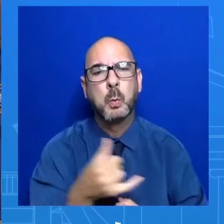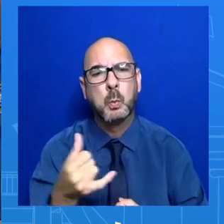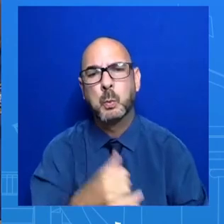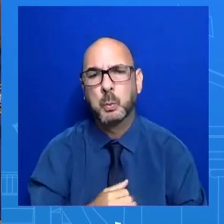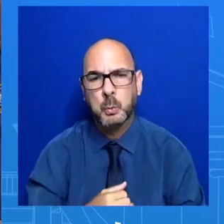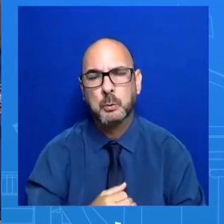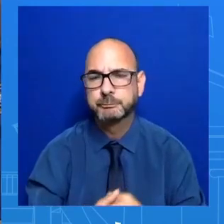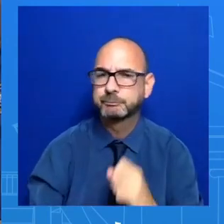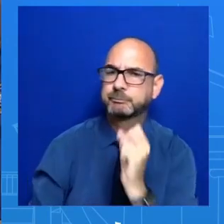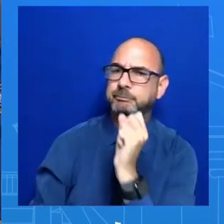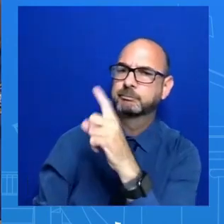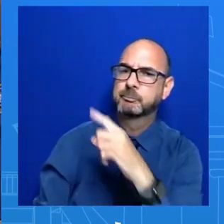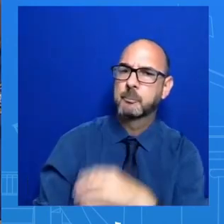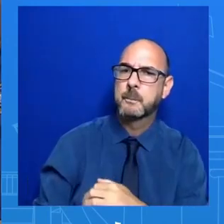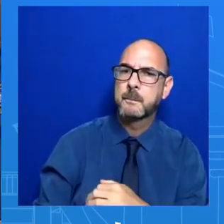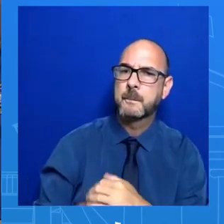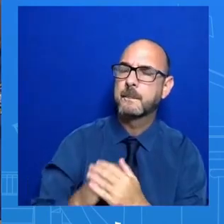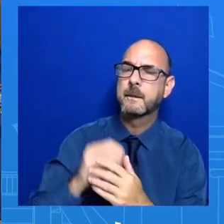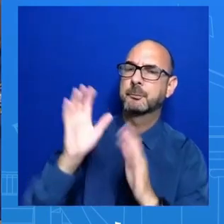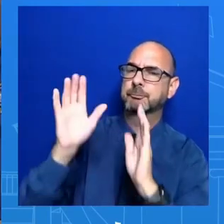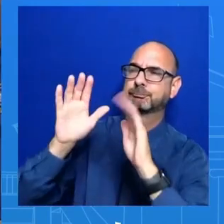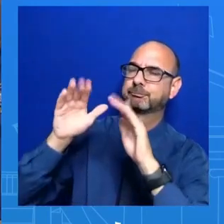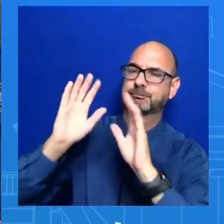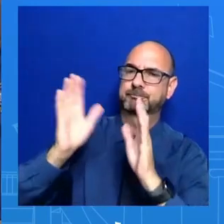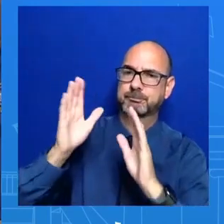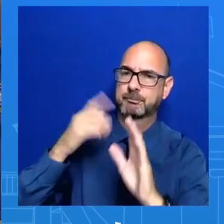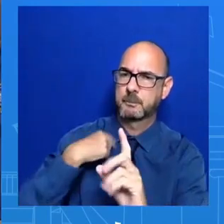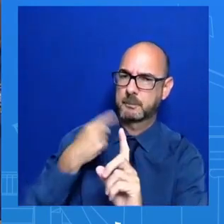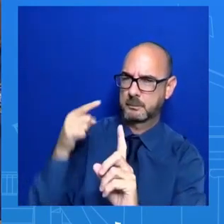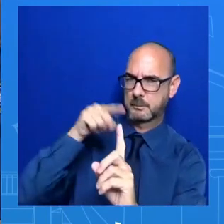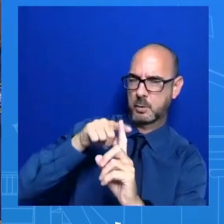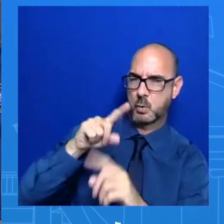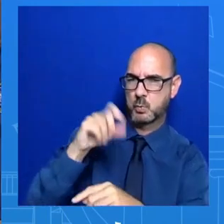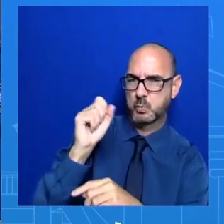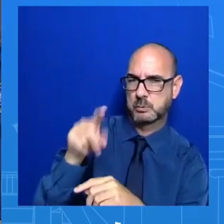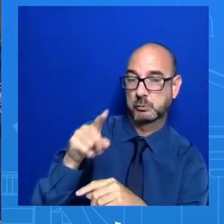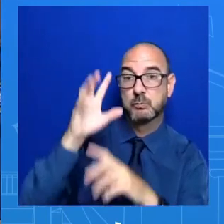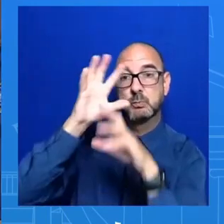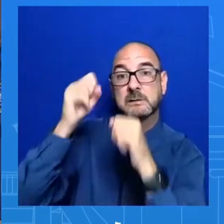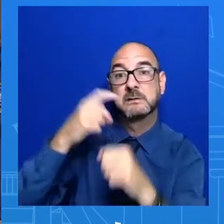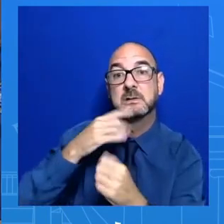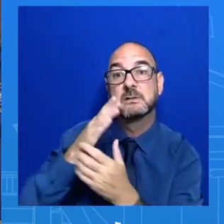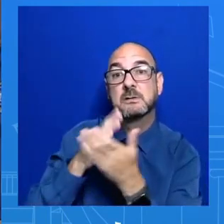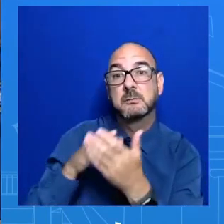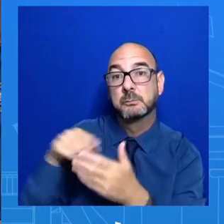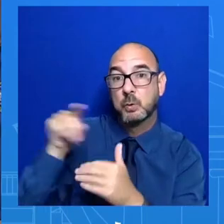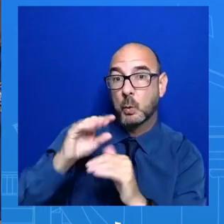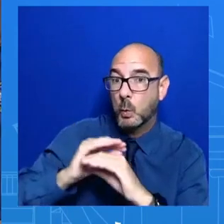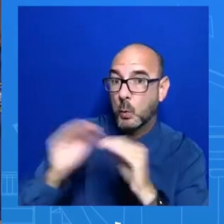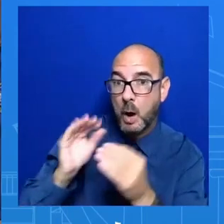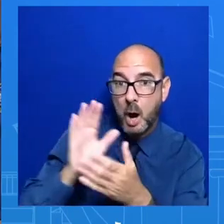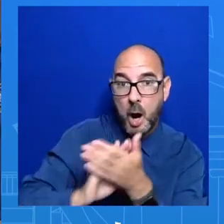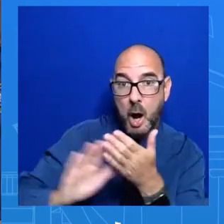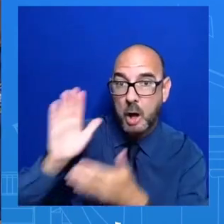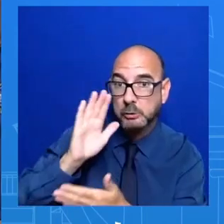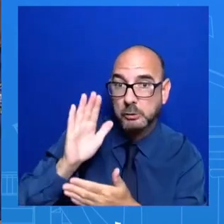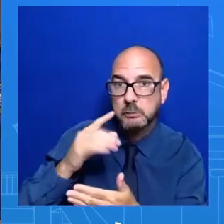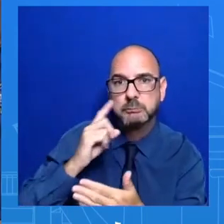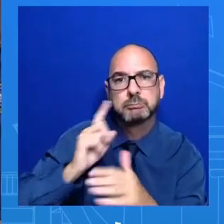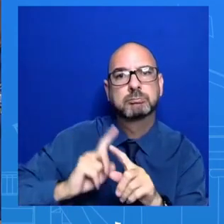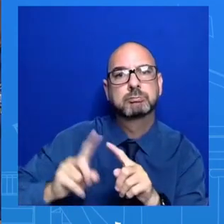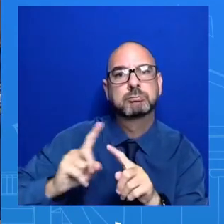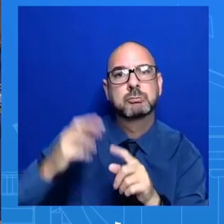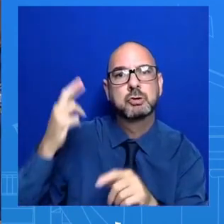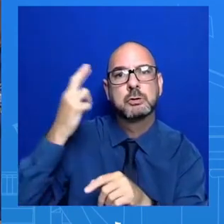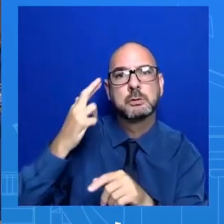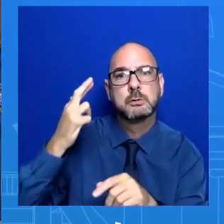White House's message to those Americans who did not attend college for a variety of reasons, perhaps, including perhaps that they didn't want to take on all the debt that went